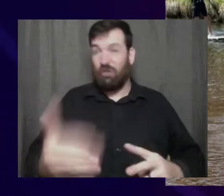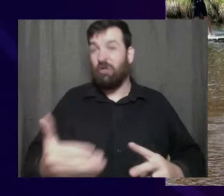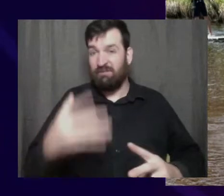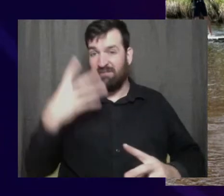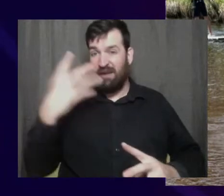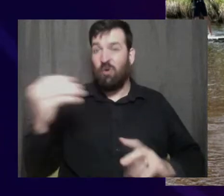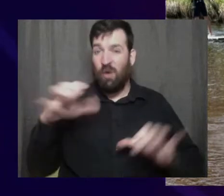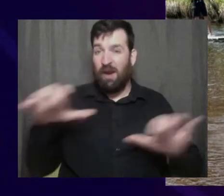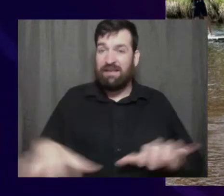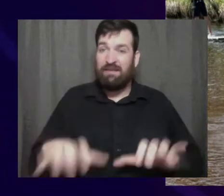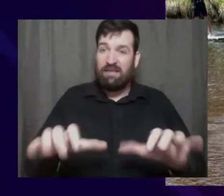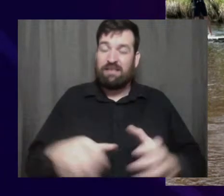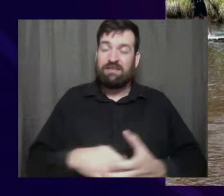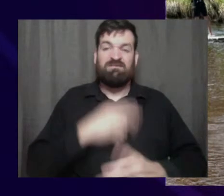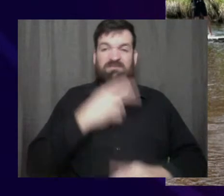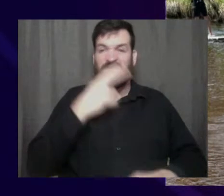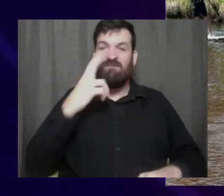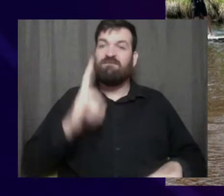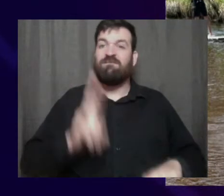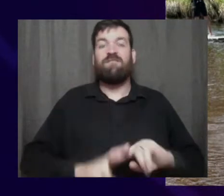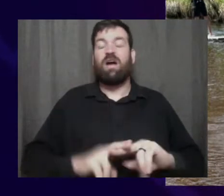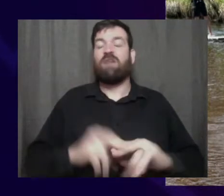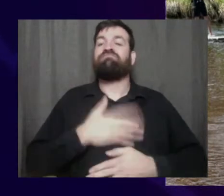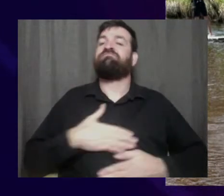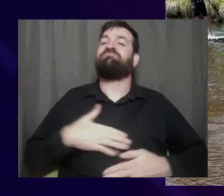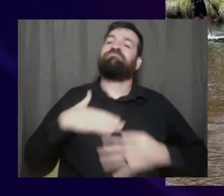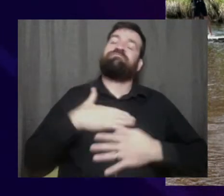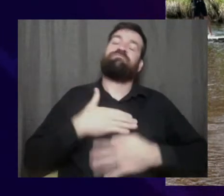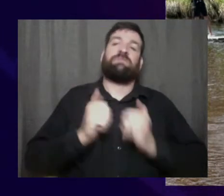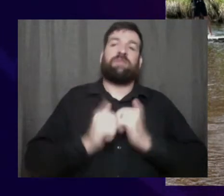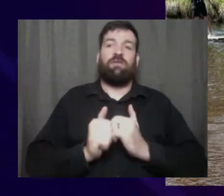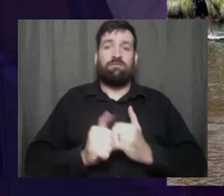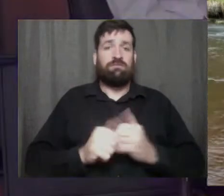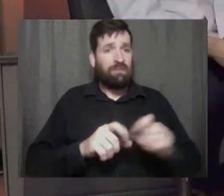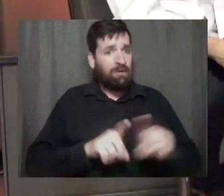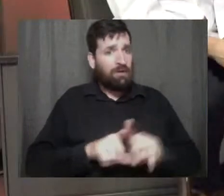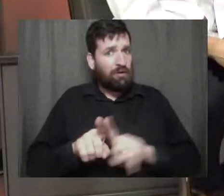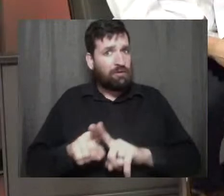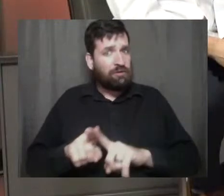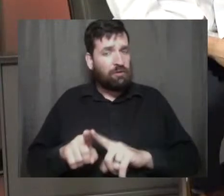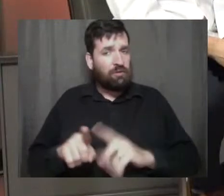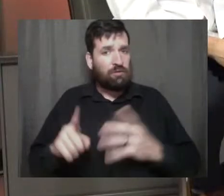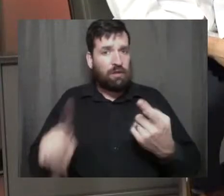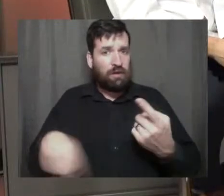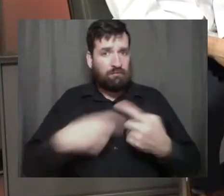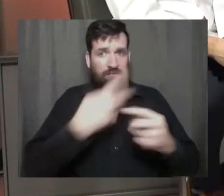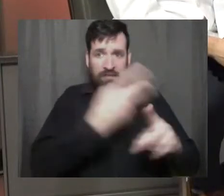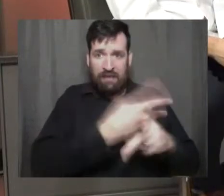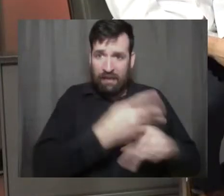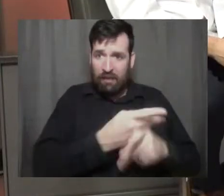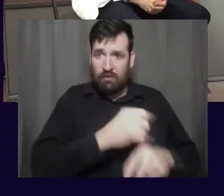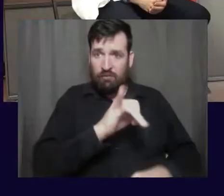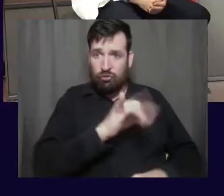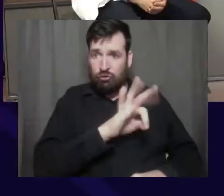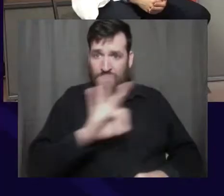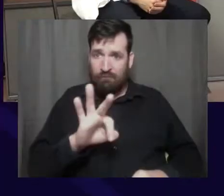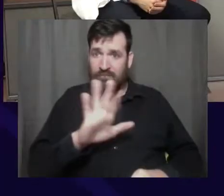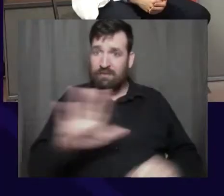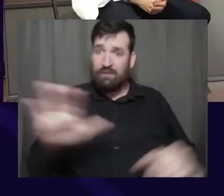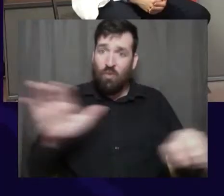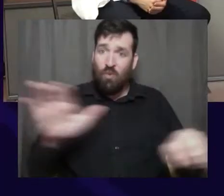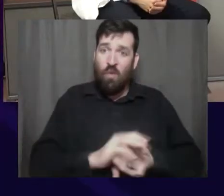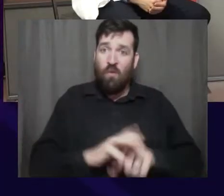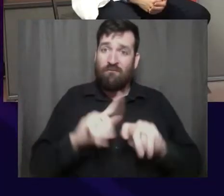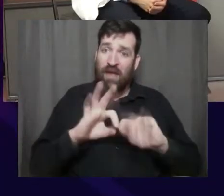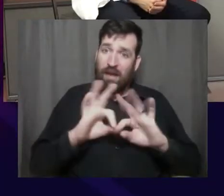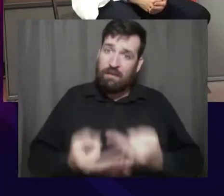and just fun to be able to enjoy that with her. Well, it probably is also what translates when you're taking care of Jeff and his whole family and Jill and their